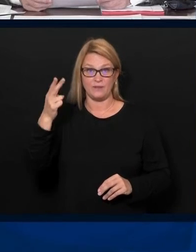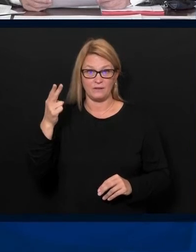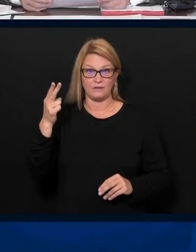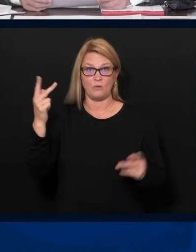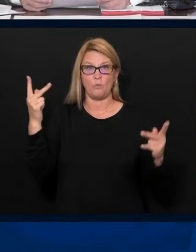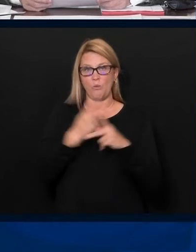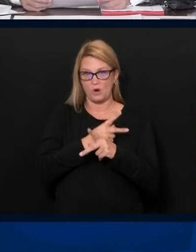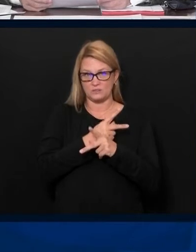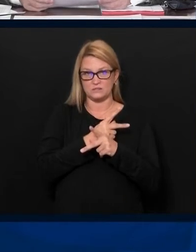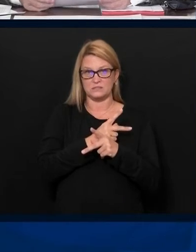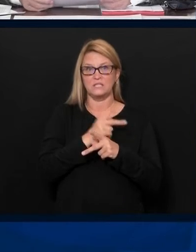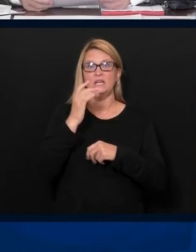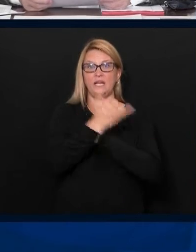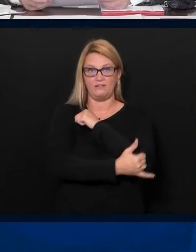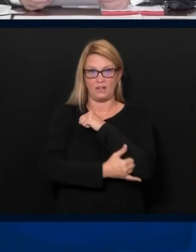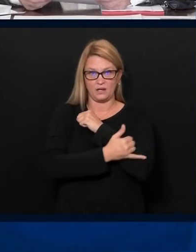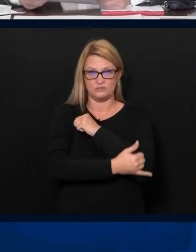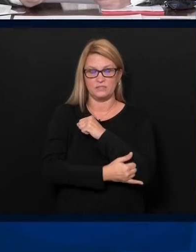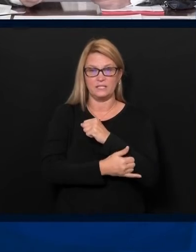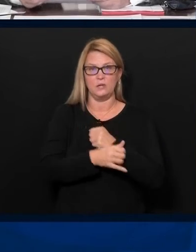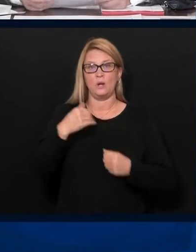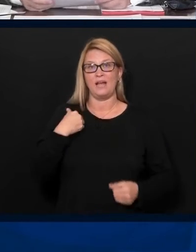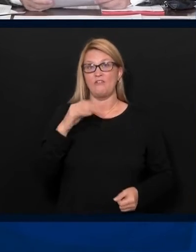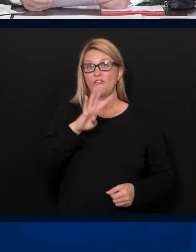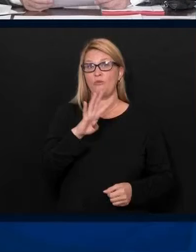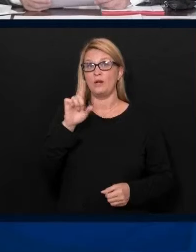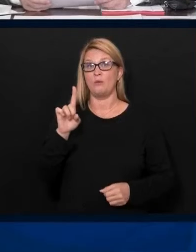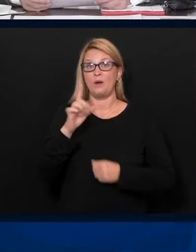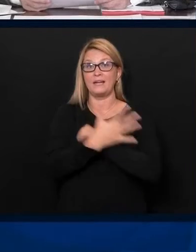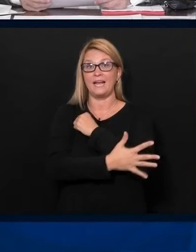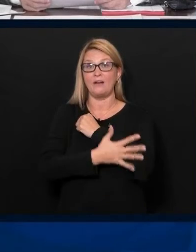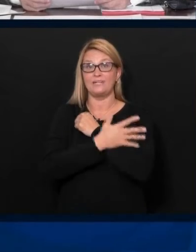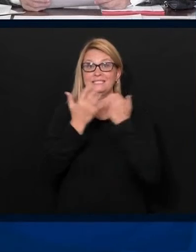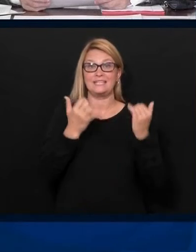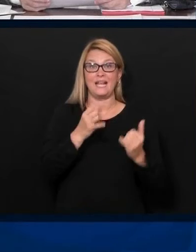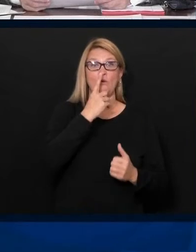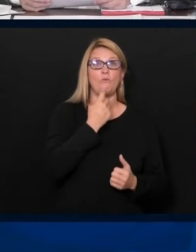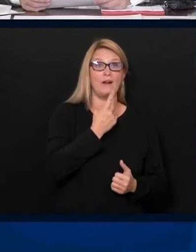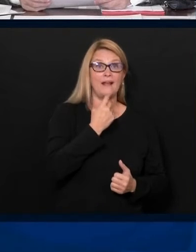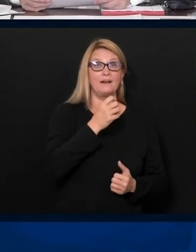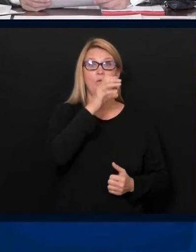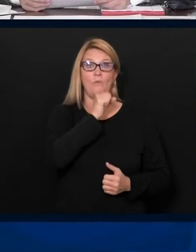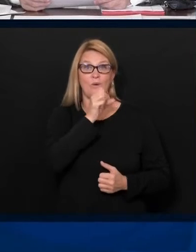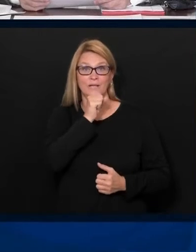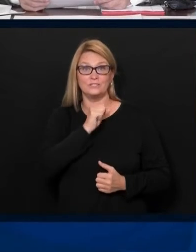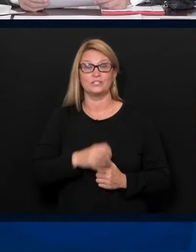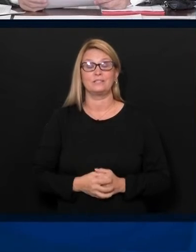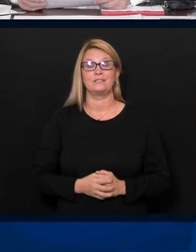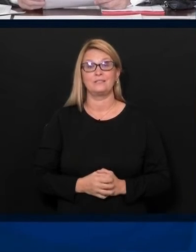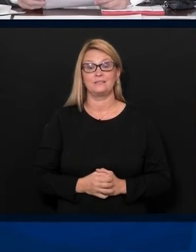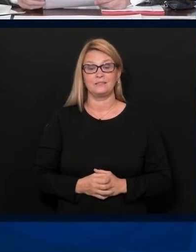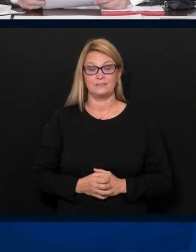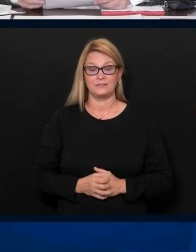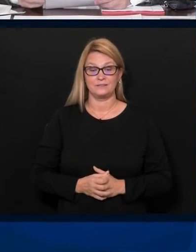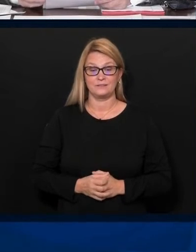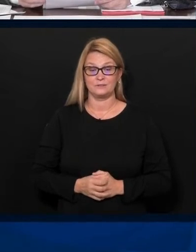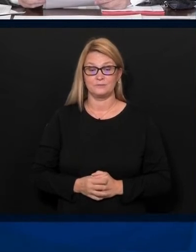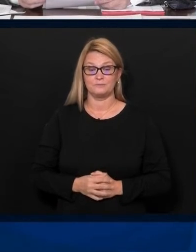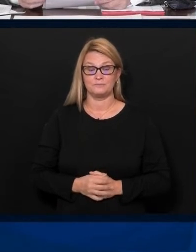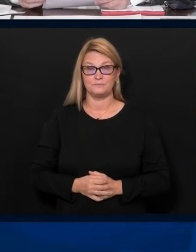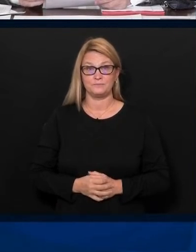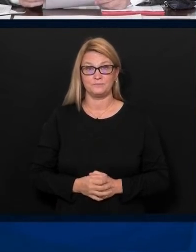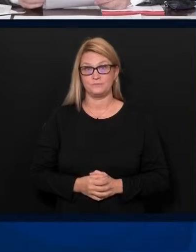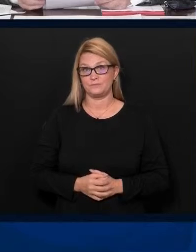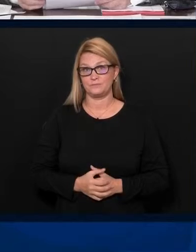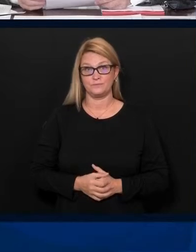country. We have 41 counties now that are in red or orange. And